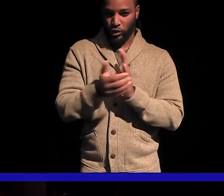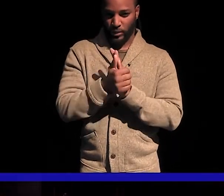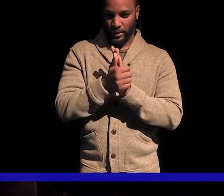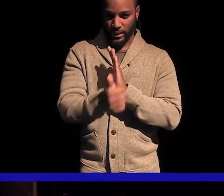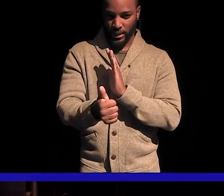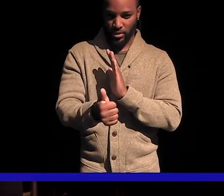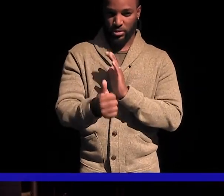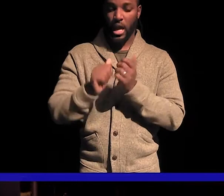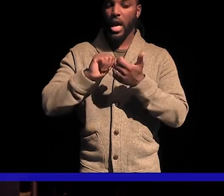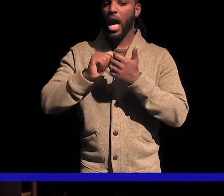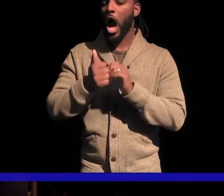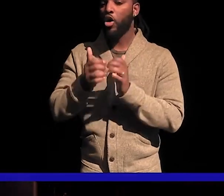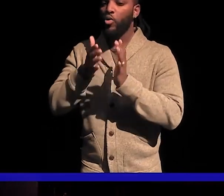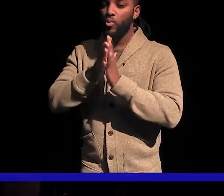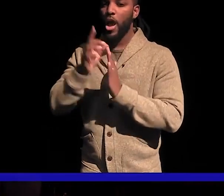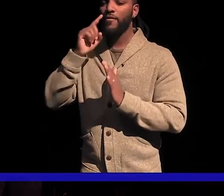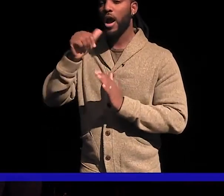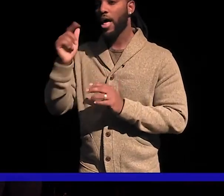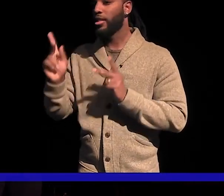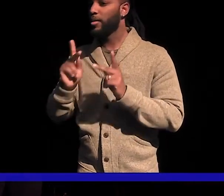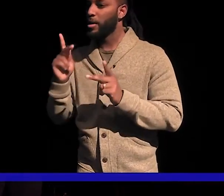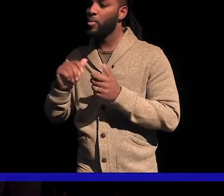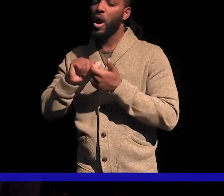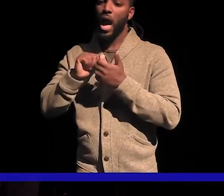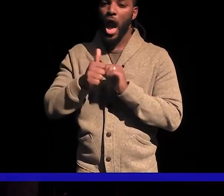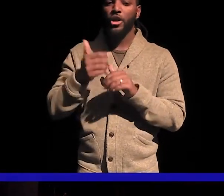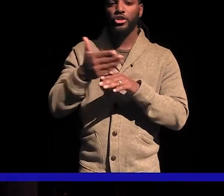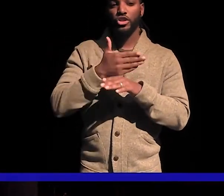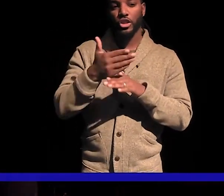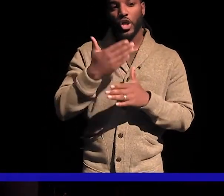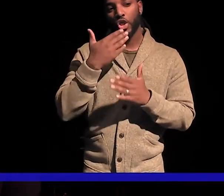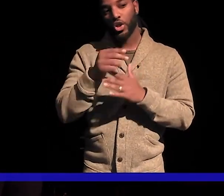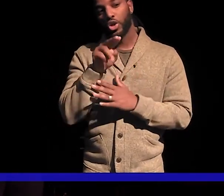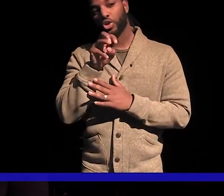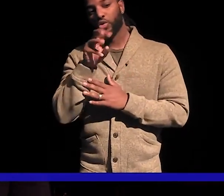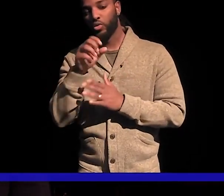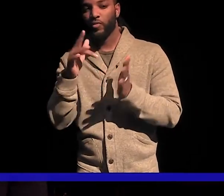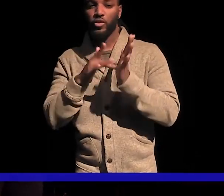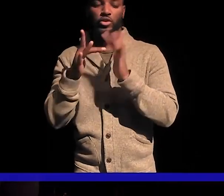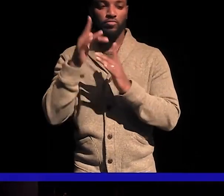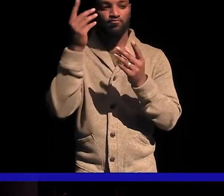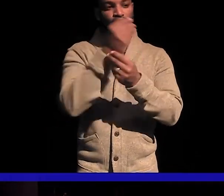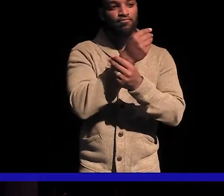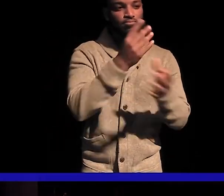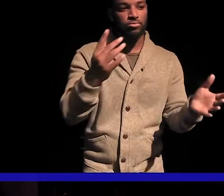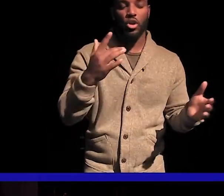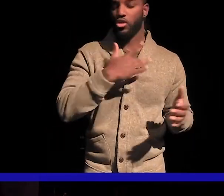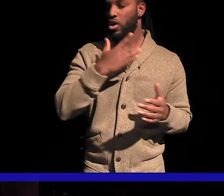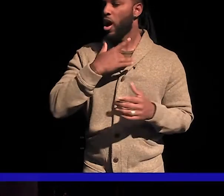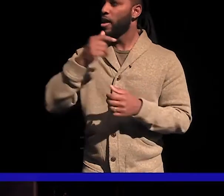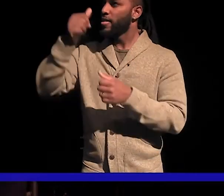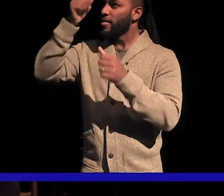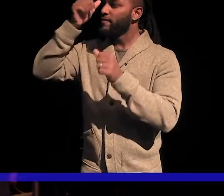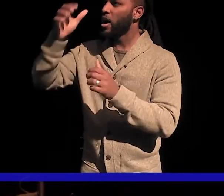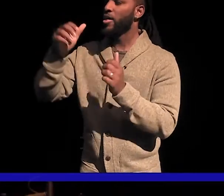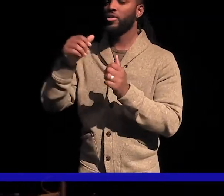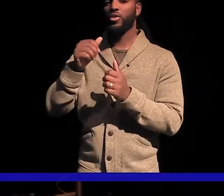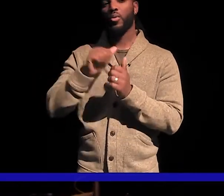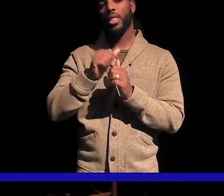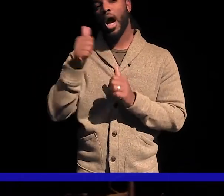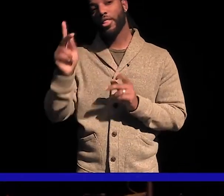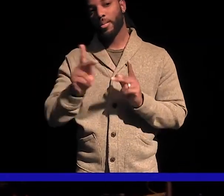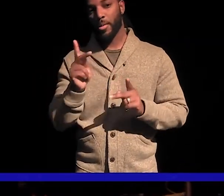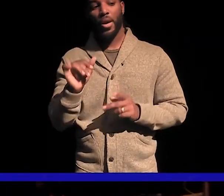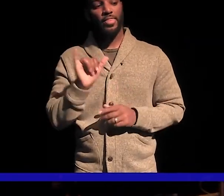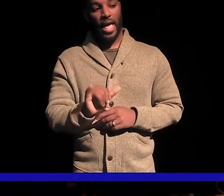how to pray for others, how to share the good news of Jesus or the heart of the Father with others. So it is in